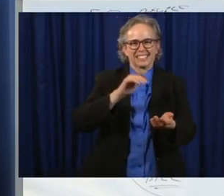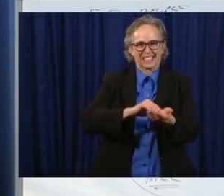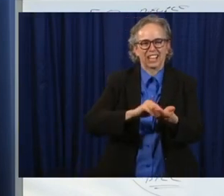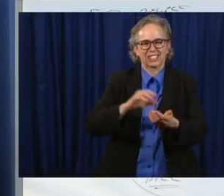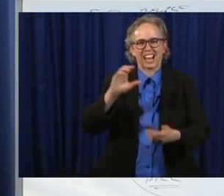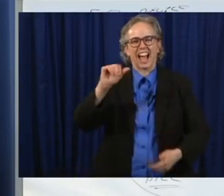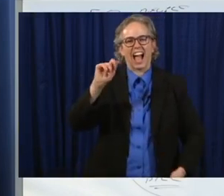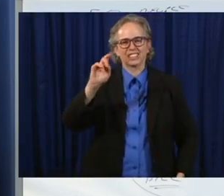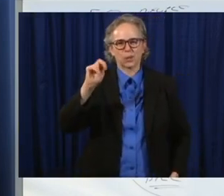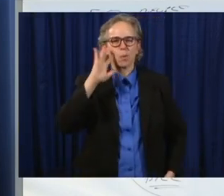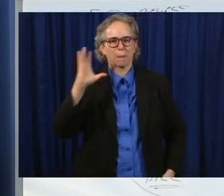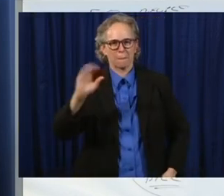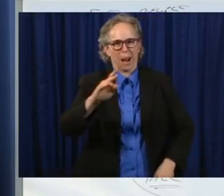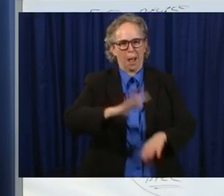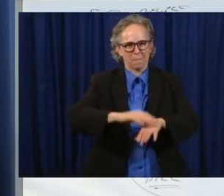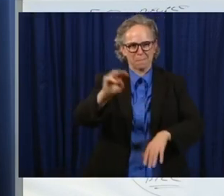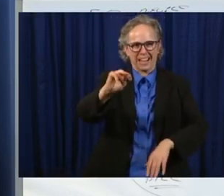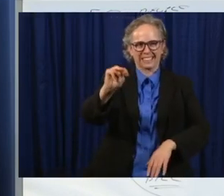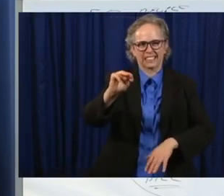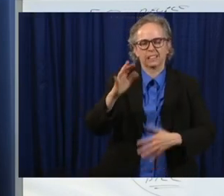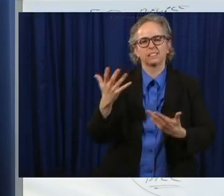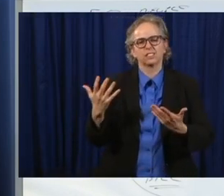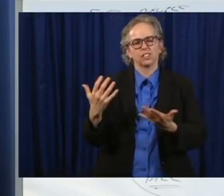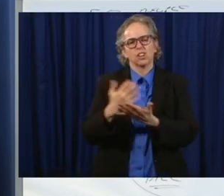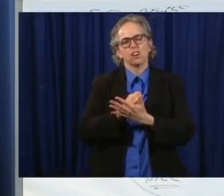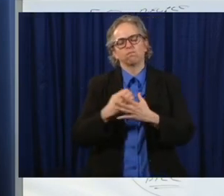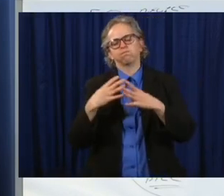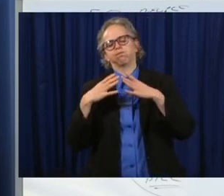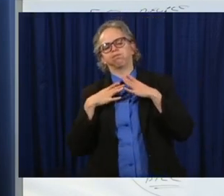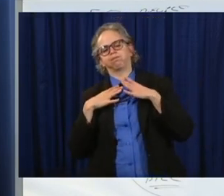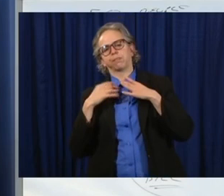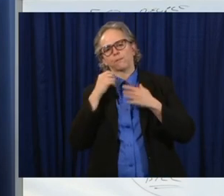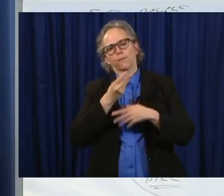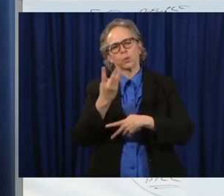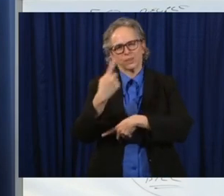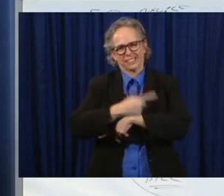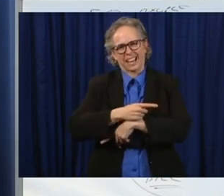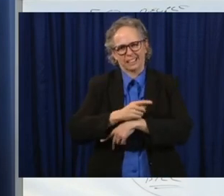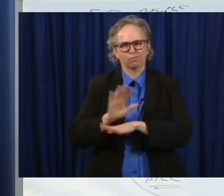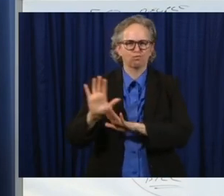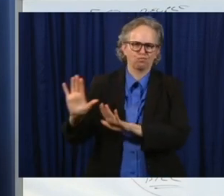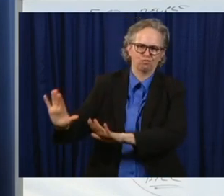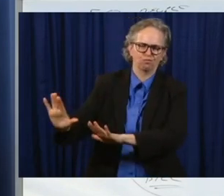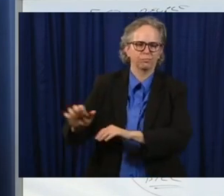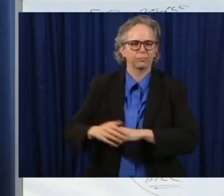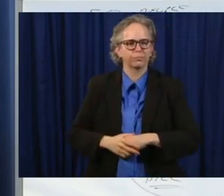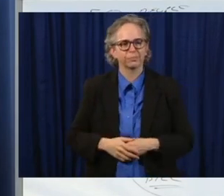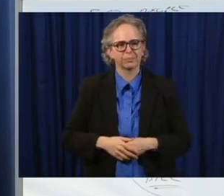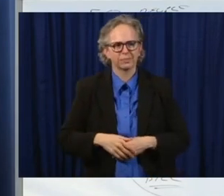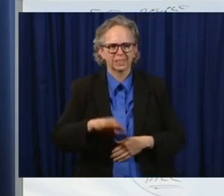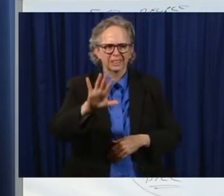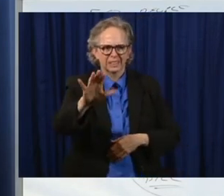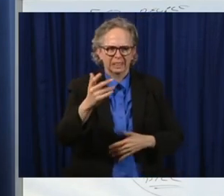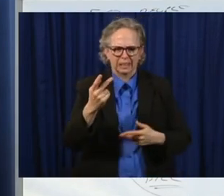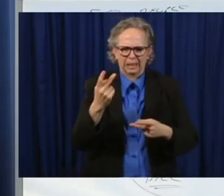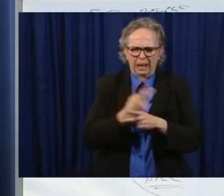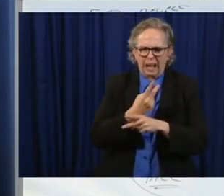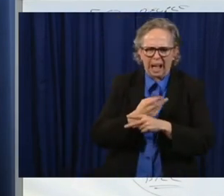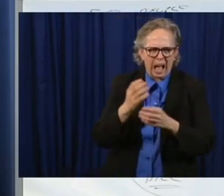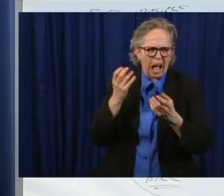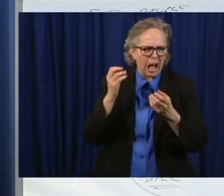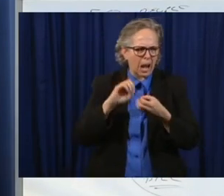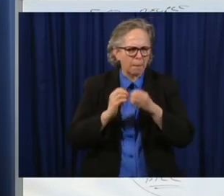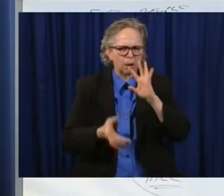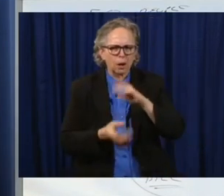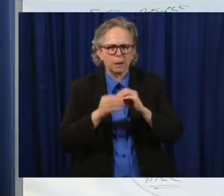we make our announcement. I don't think anyone can calculate the number of small businesses that have been